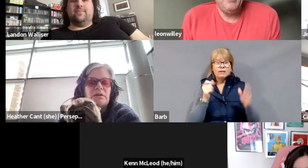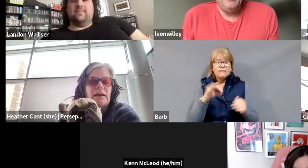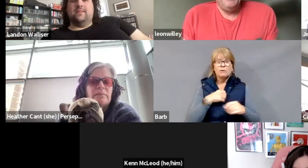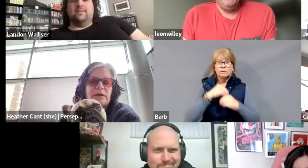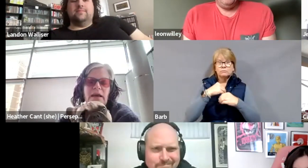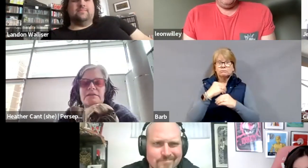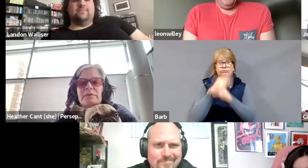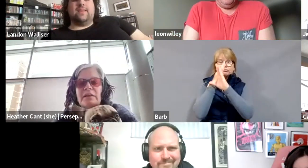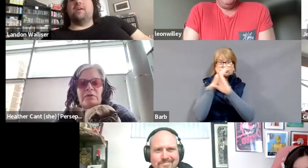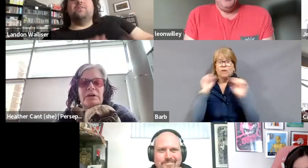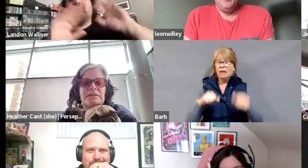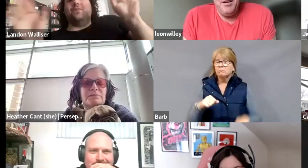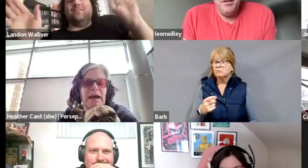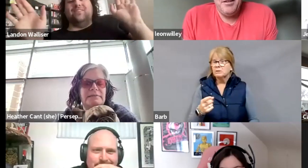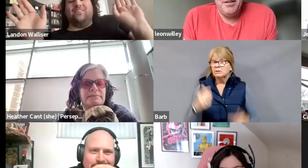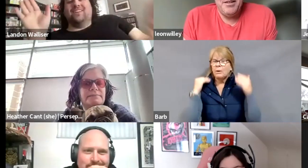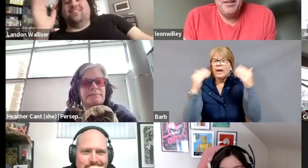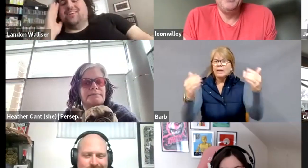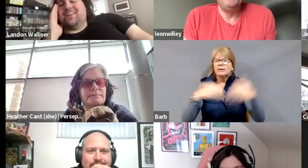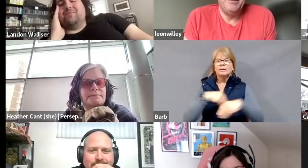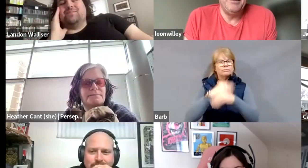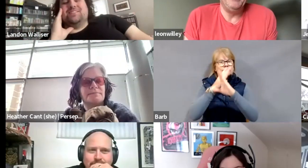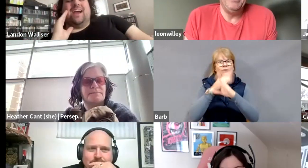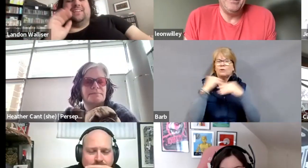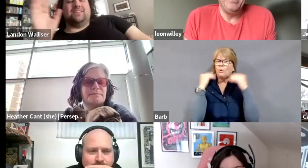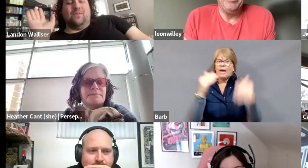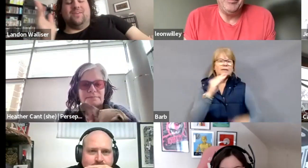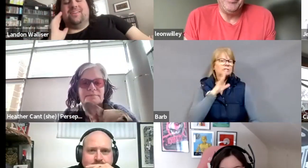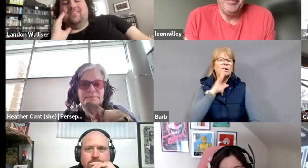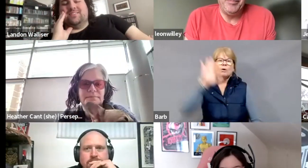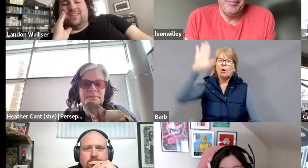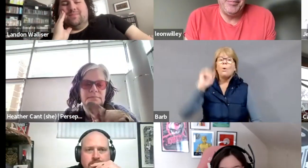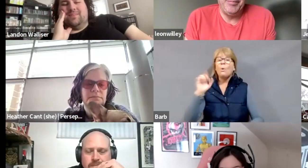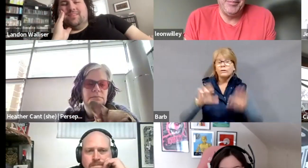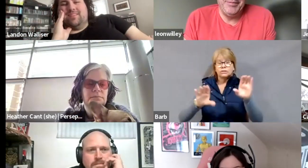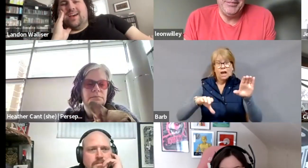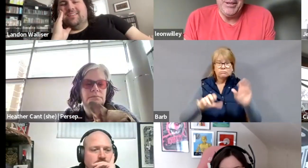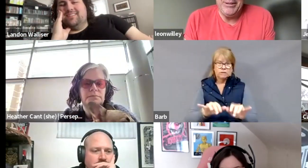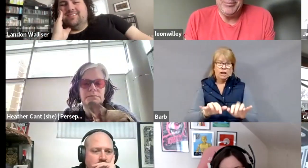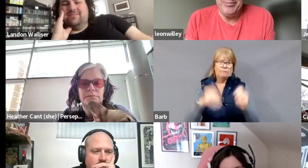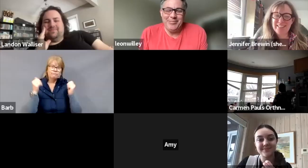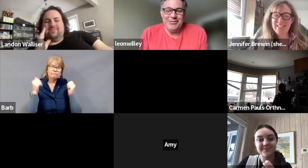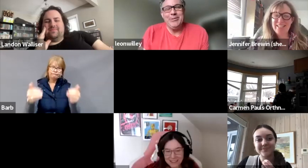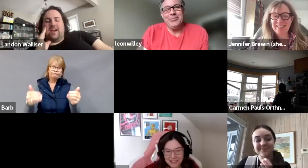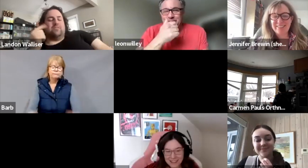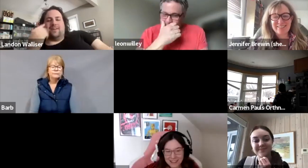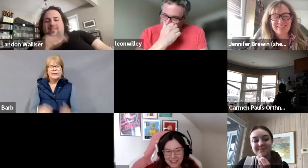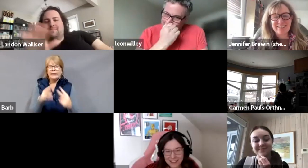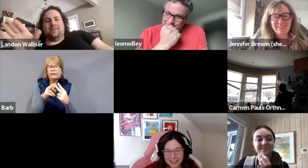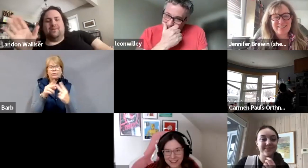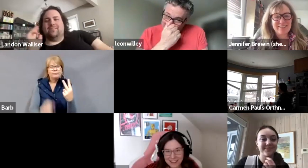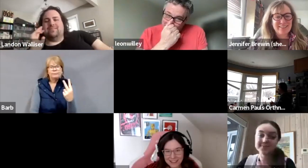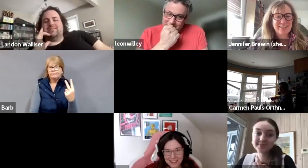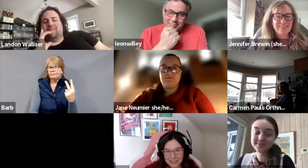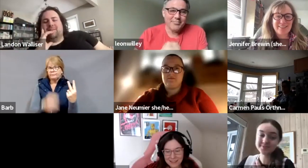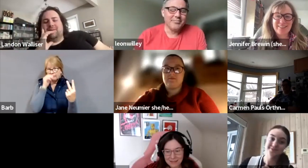That's cool. Like, Yeah, but yeah. let's open the floor. You're to totally chat. free to turn on cameras and ask, or you can send them in the chat, either directly to